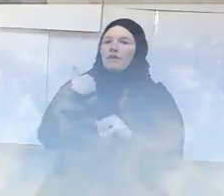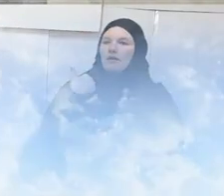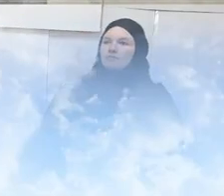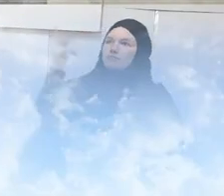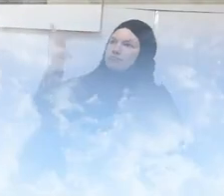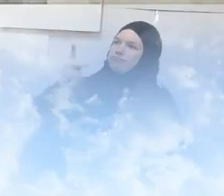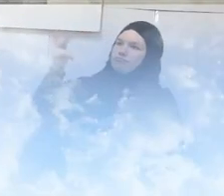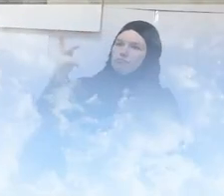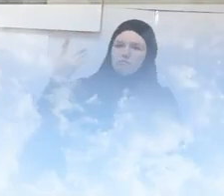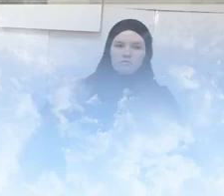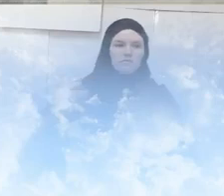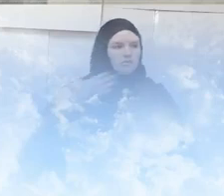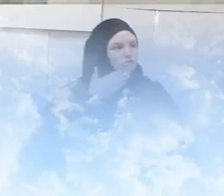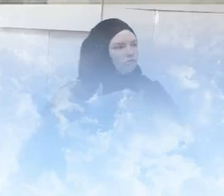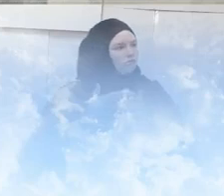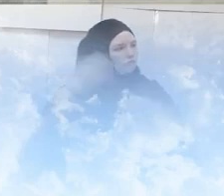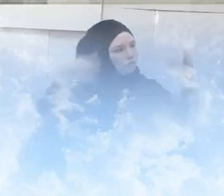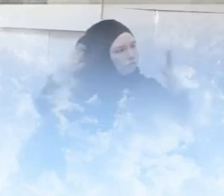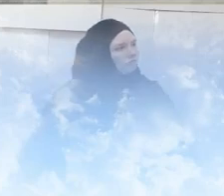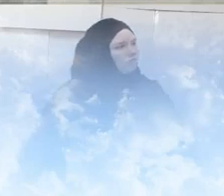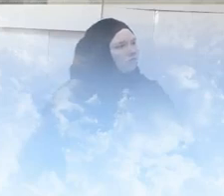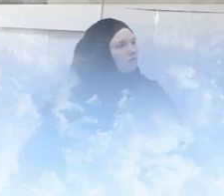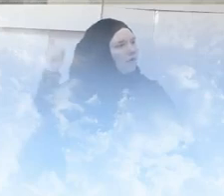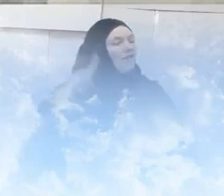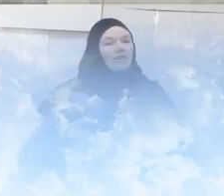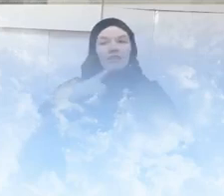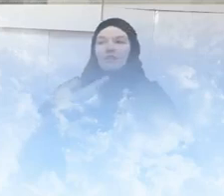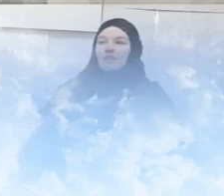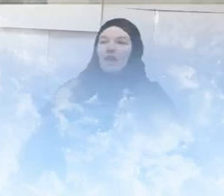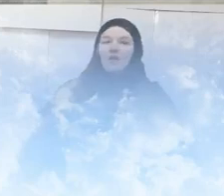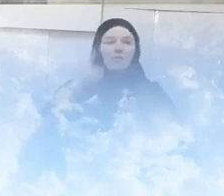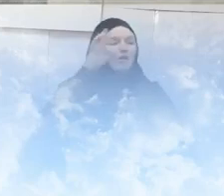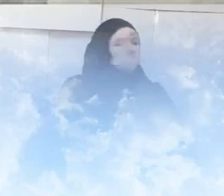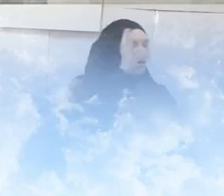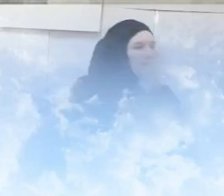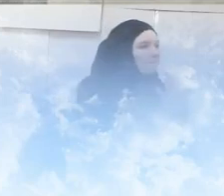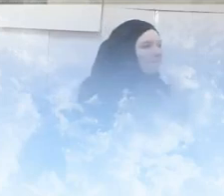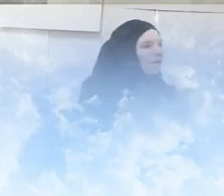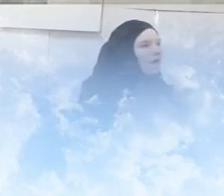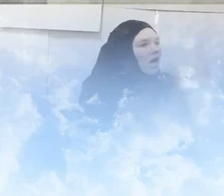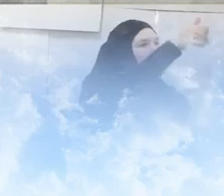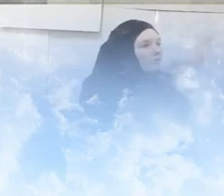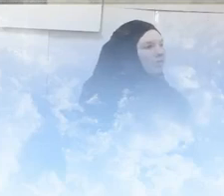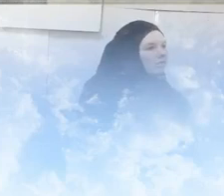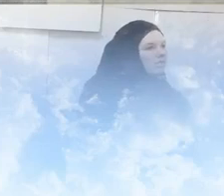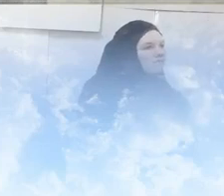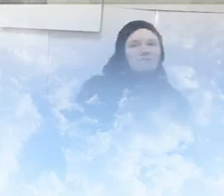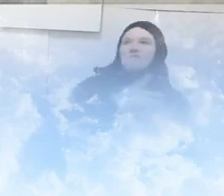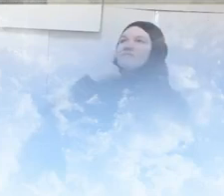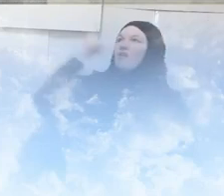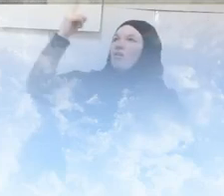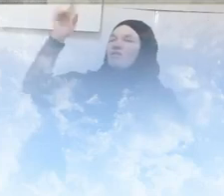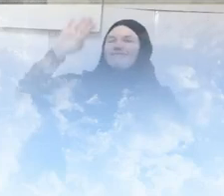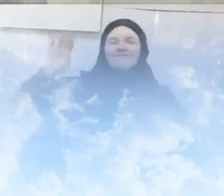ultimate sources of judgment, and then we go and choose someone else, what does this say?